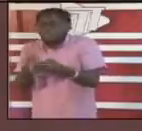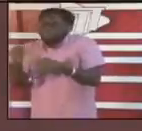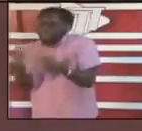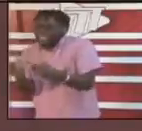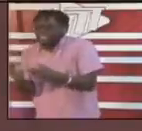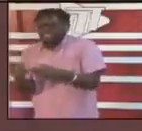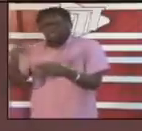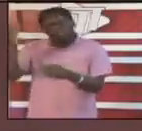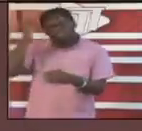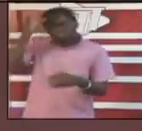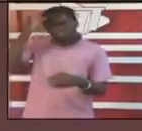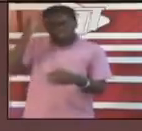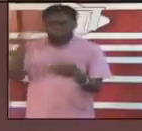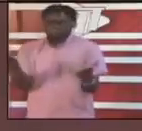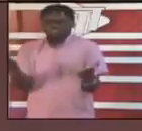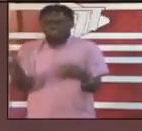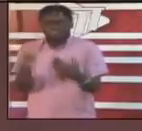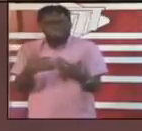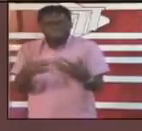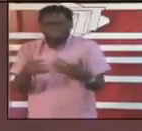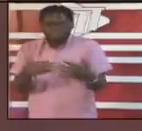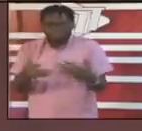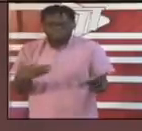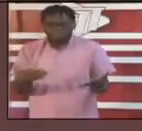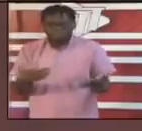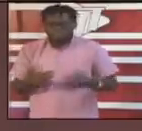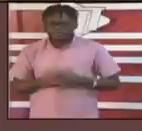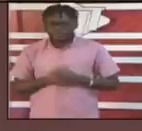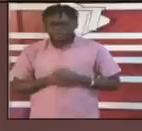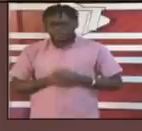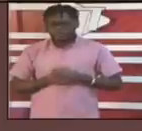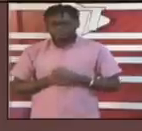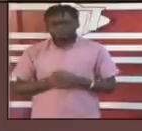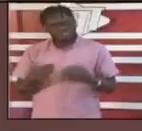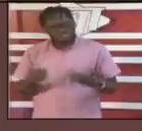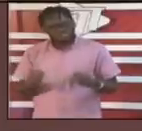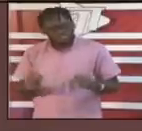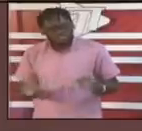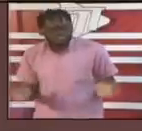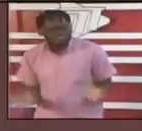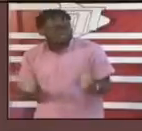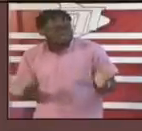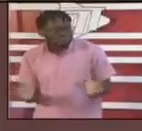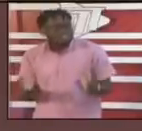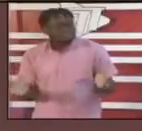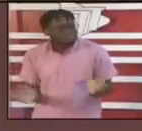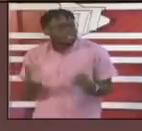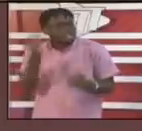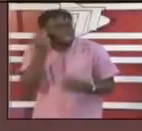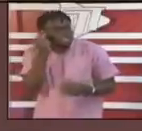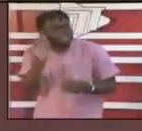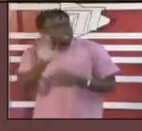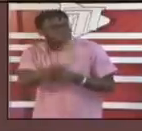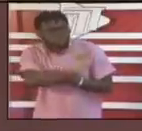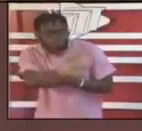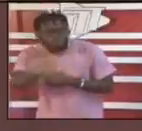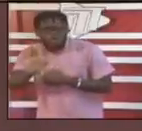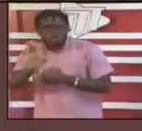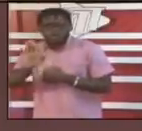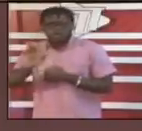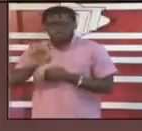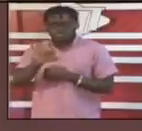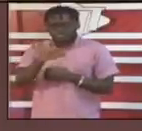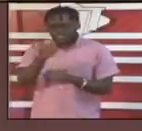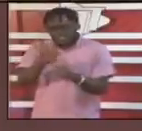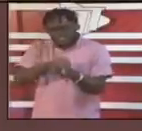struggle. I encourage you to get to know the child God has given you. Some